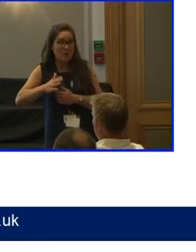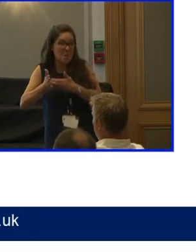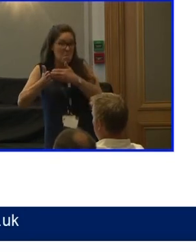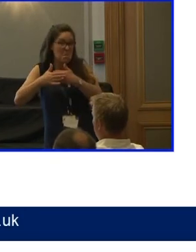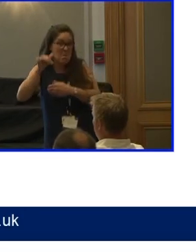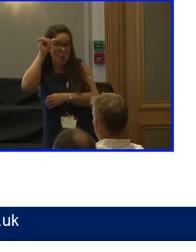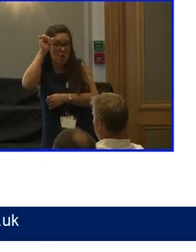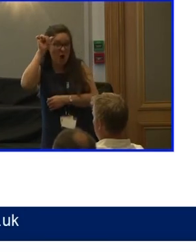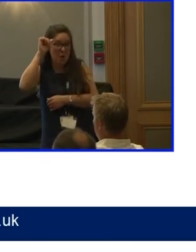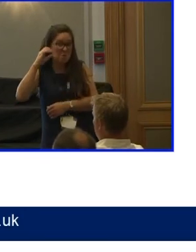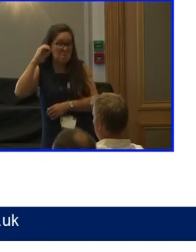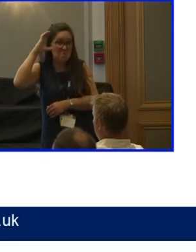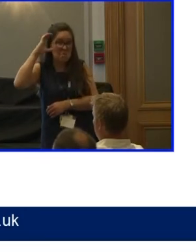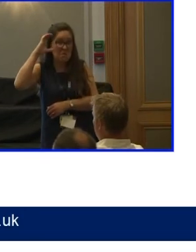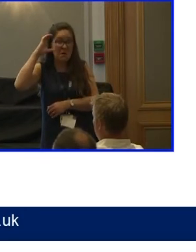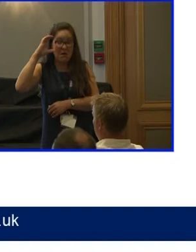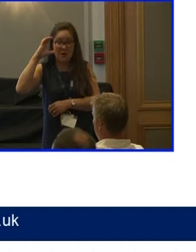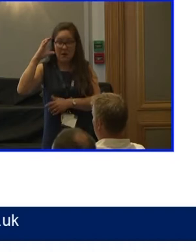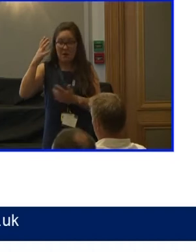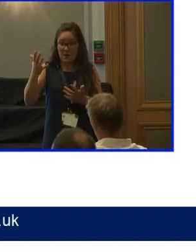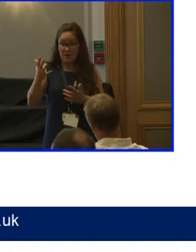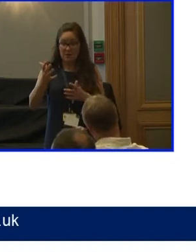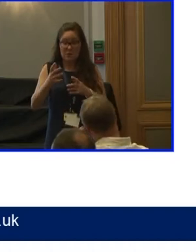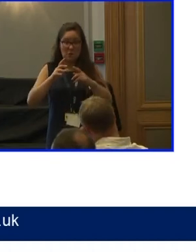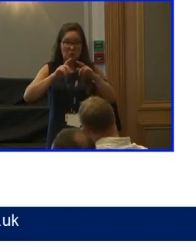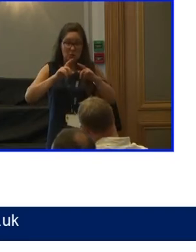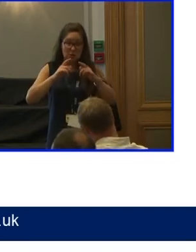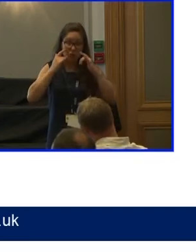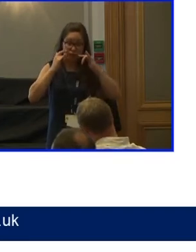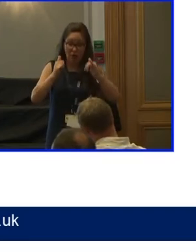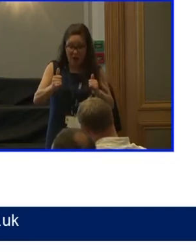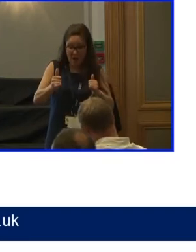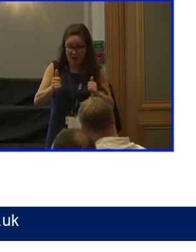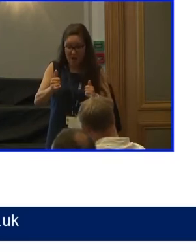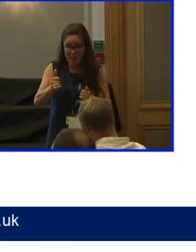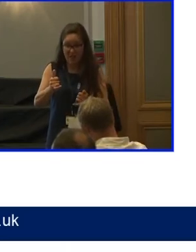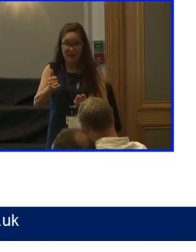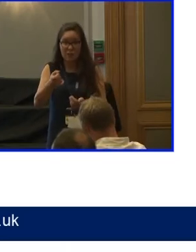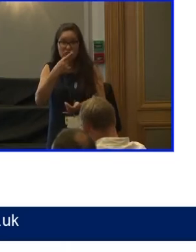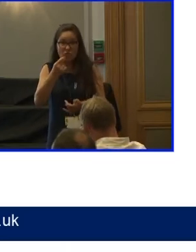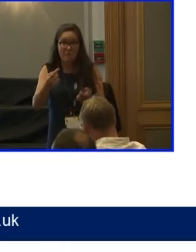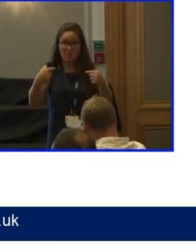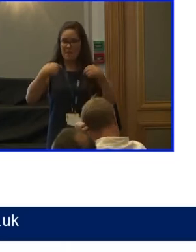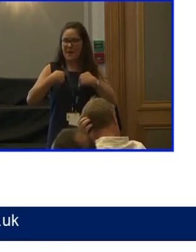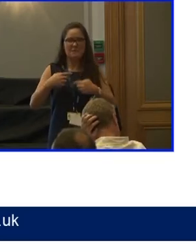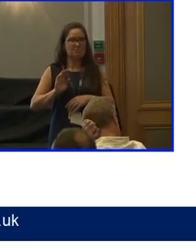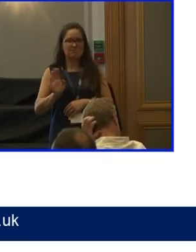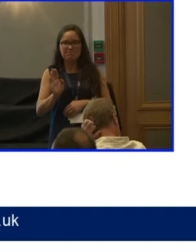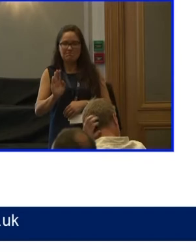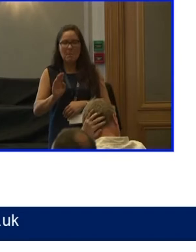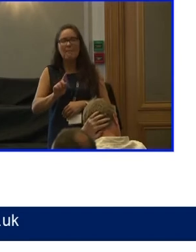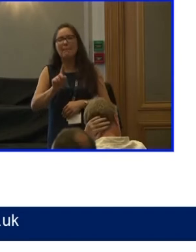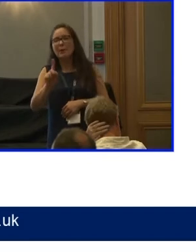some participants, although a trial may not be able to give you a direct benefit, but knowing that you're potentially helping others in the future